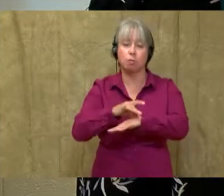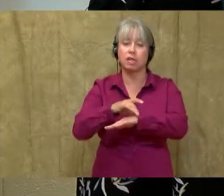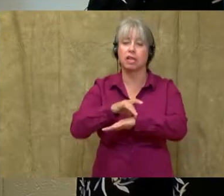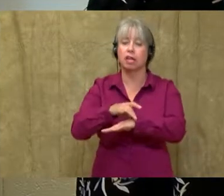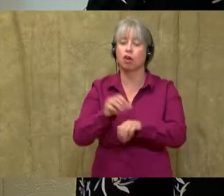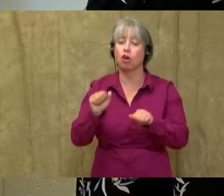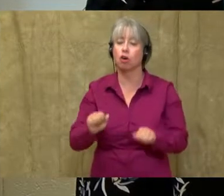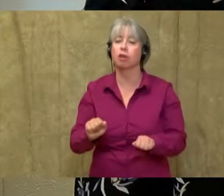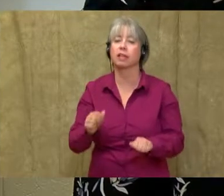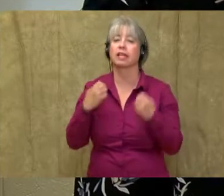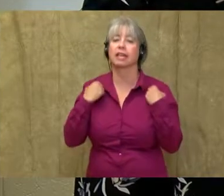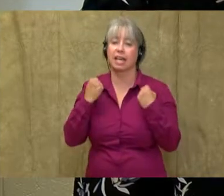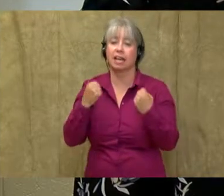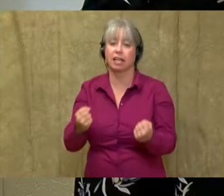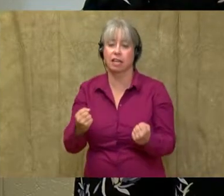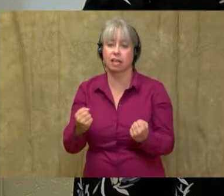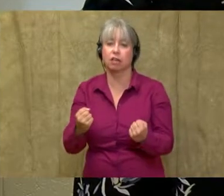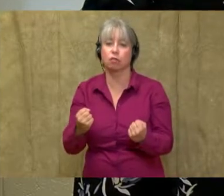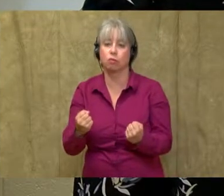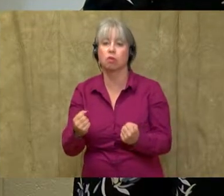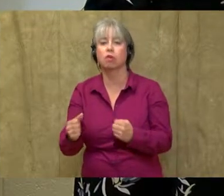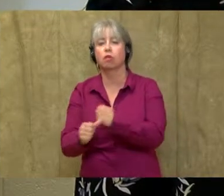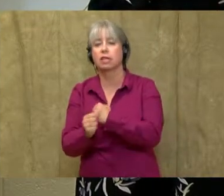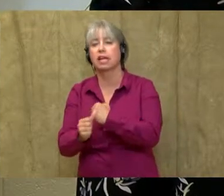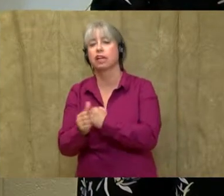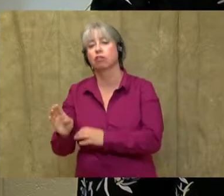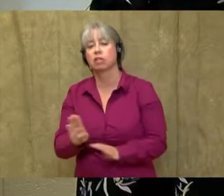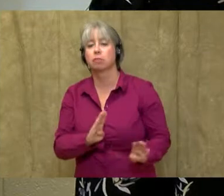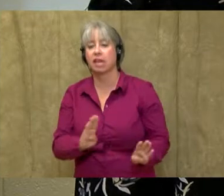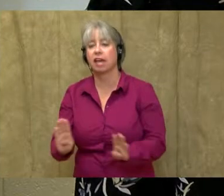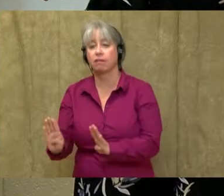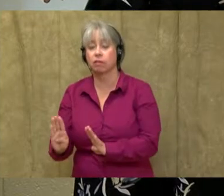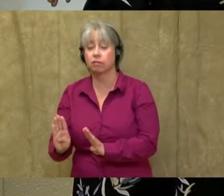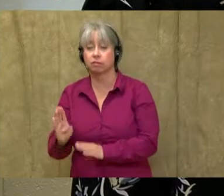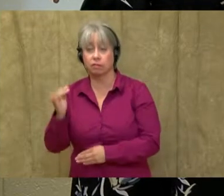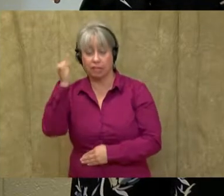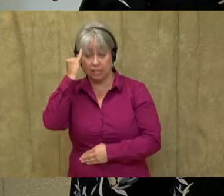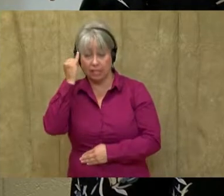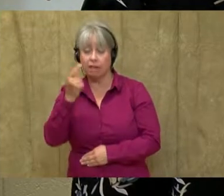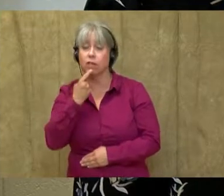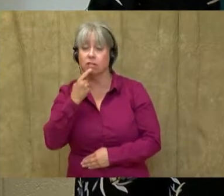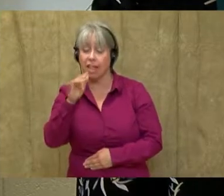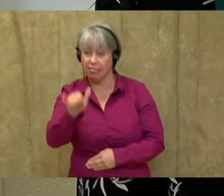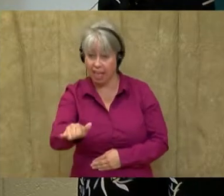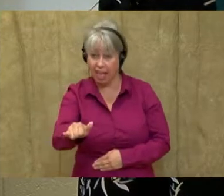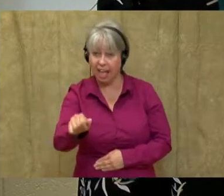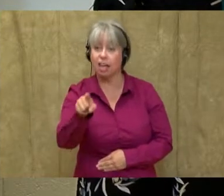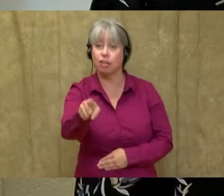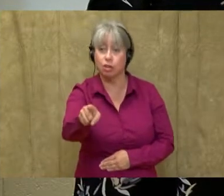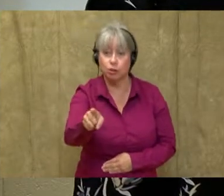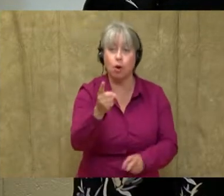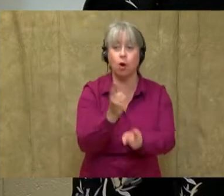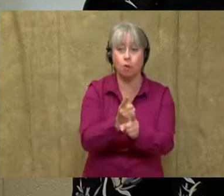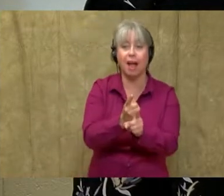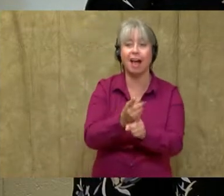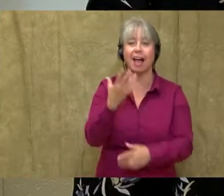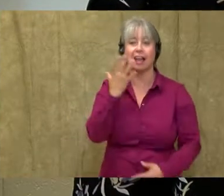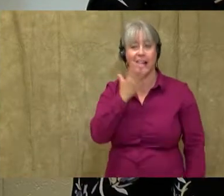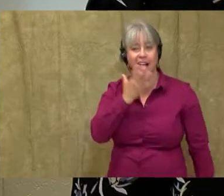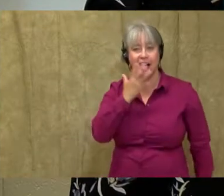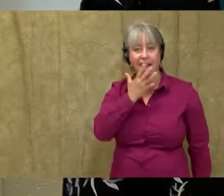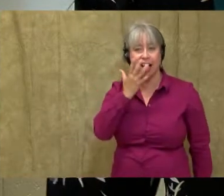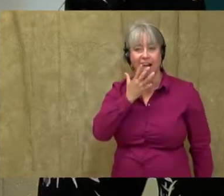those mindless behaviors or dangerous behaviors. So if you said that, you are correct. Let's read the last section